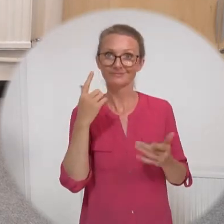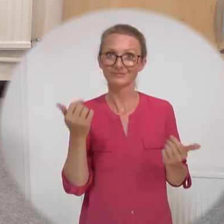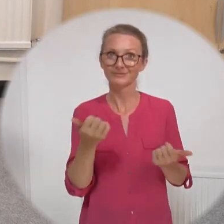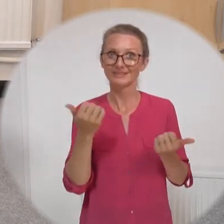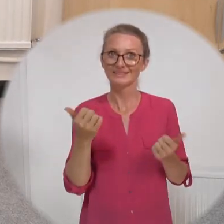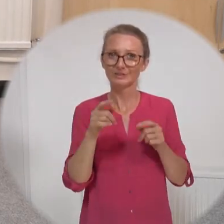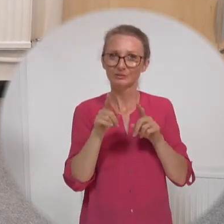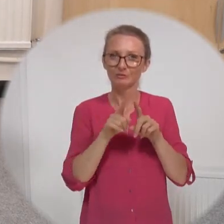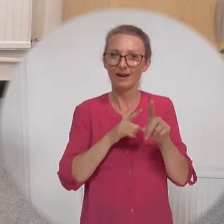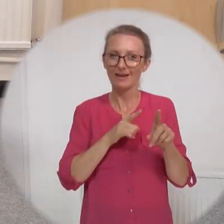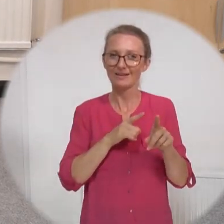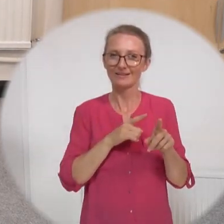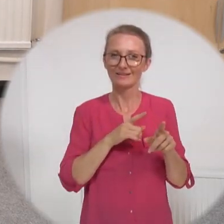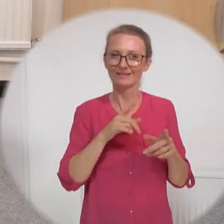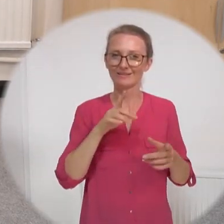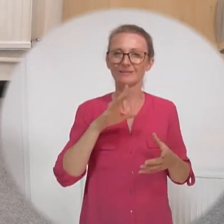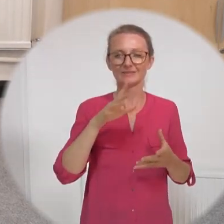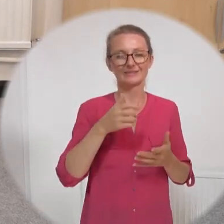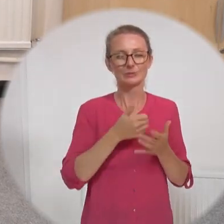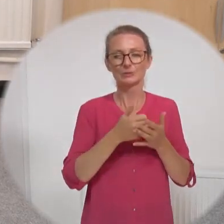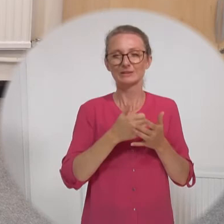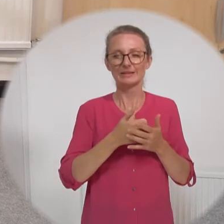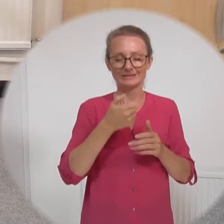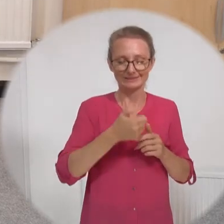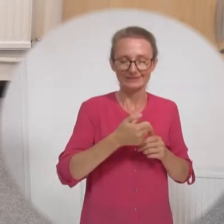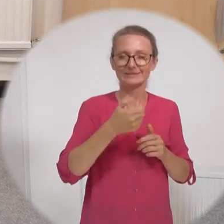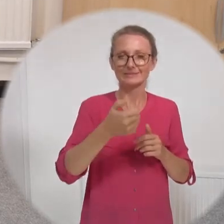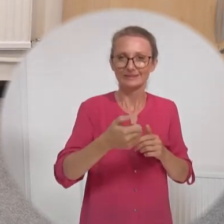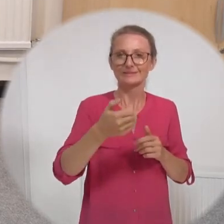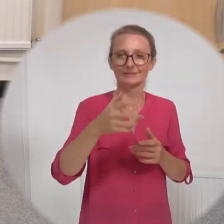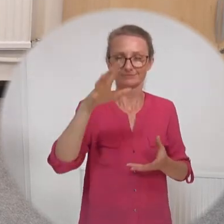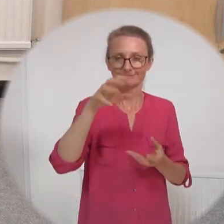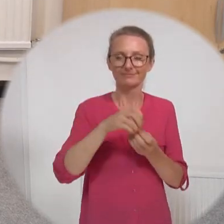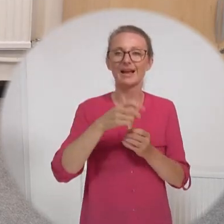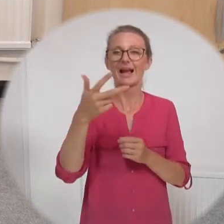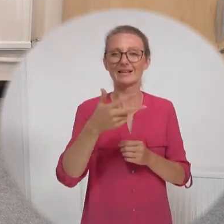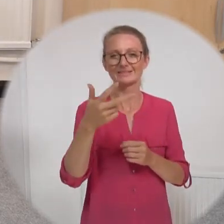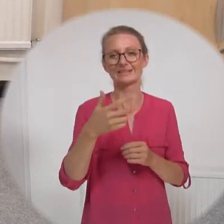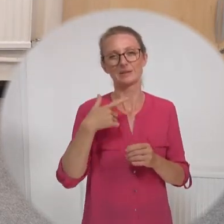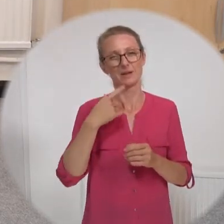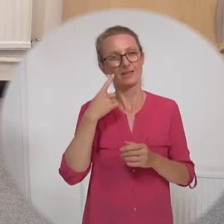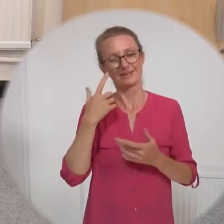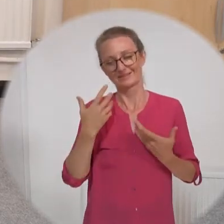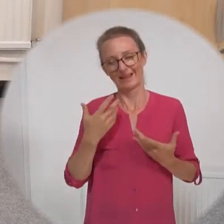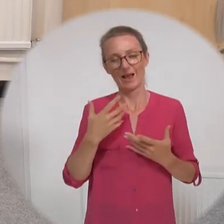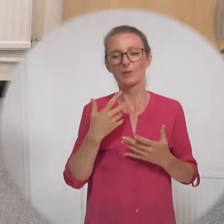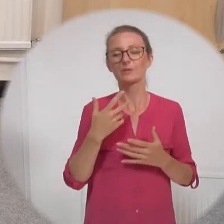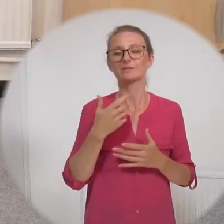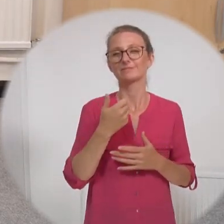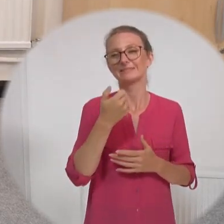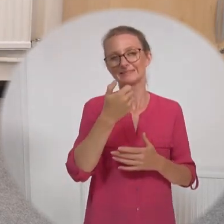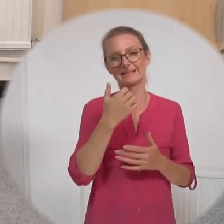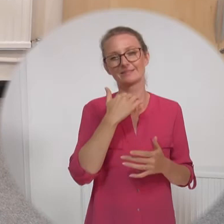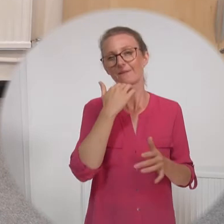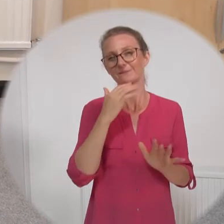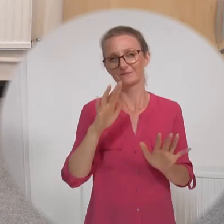There's 18, but 6 is plenty for now. If you want to do some